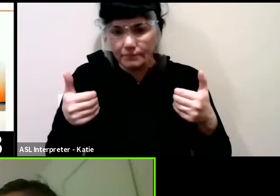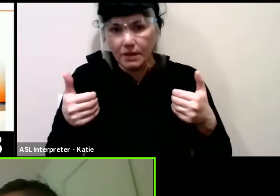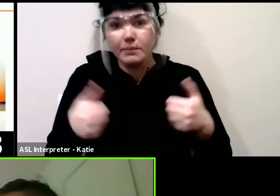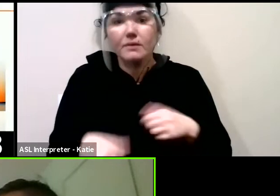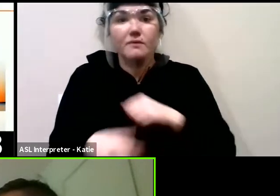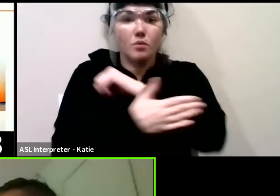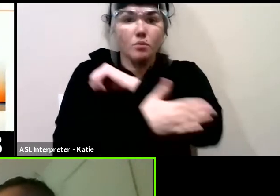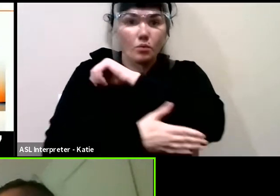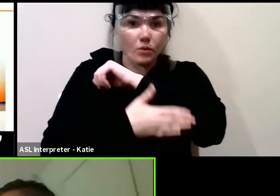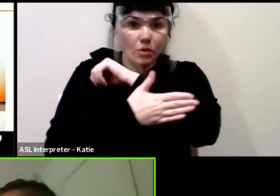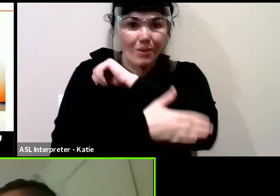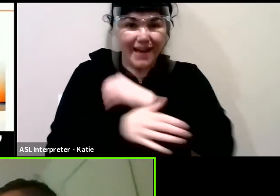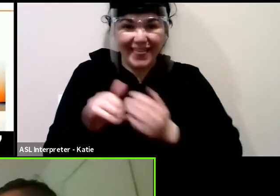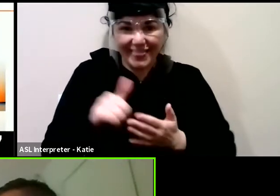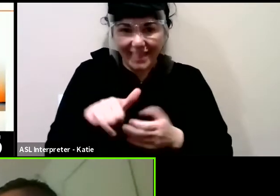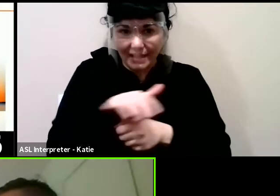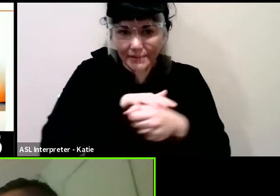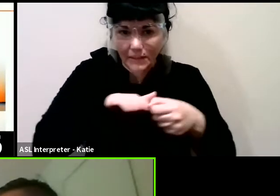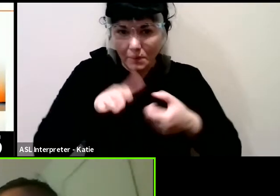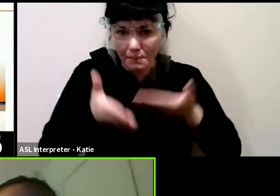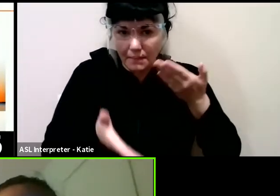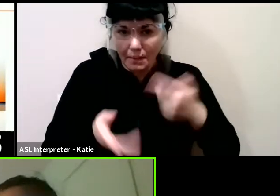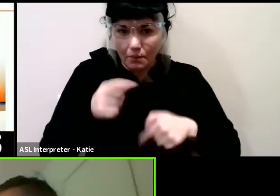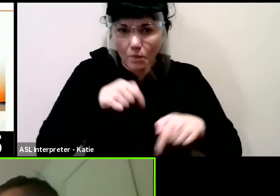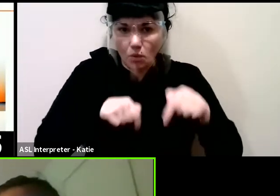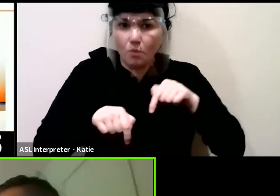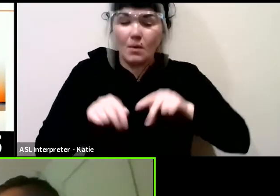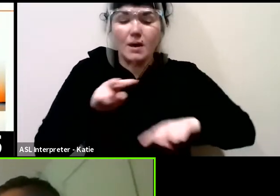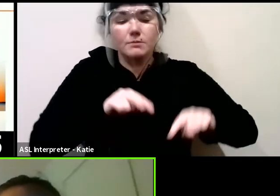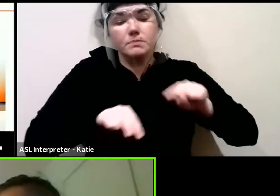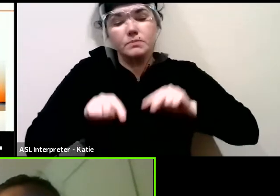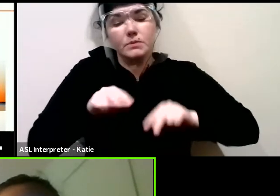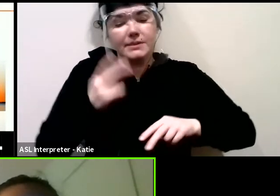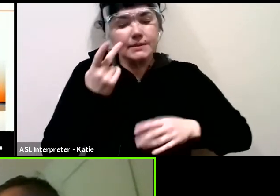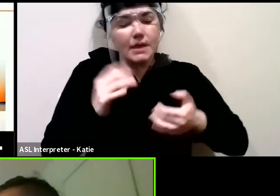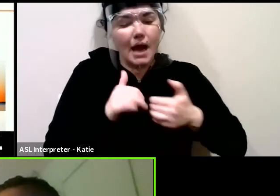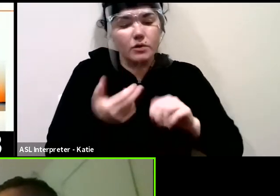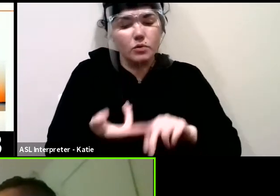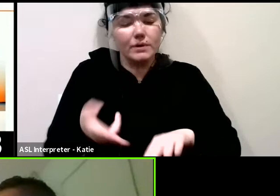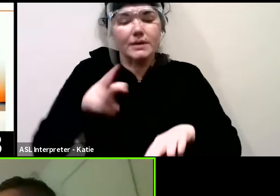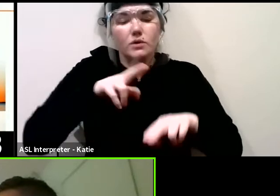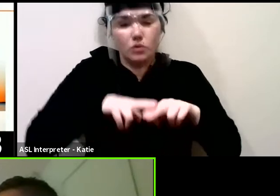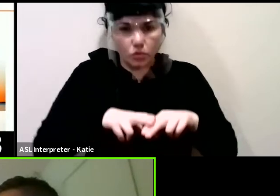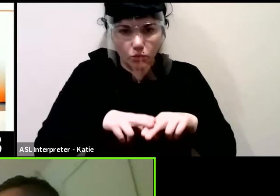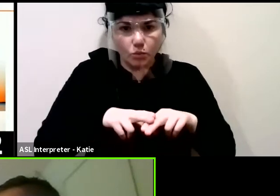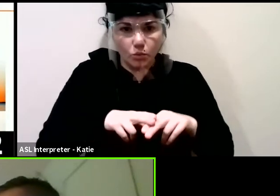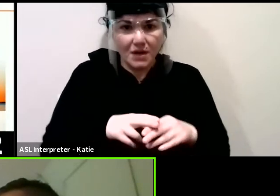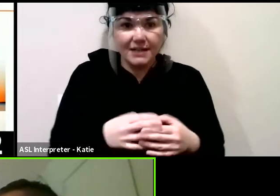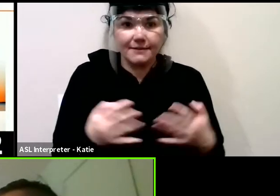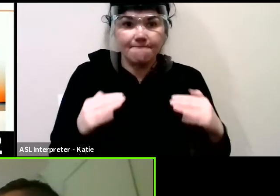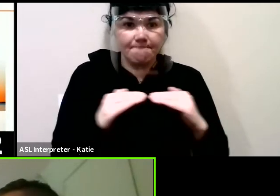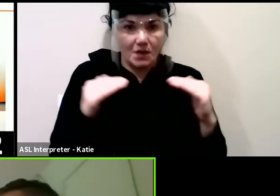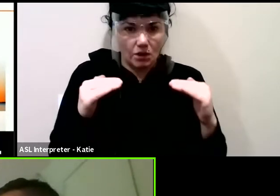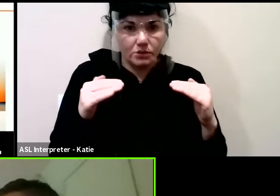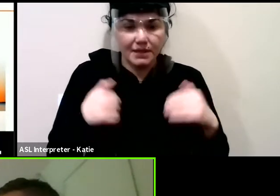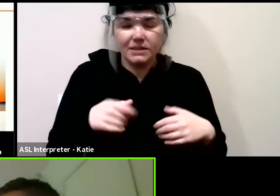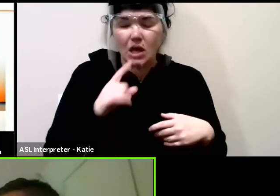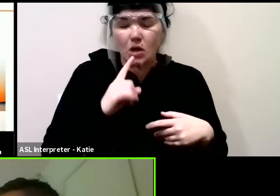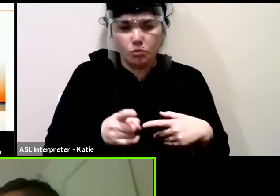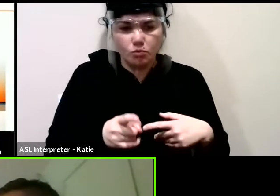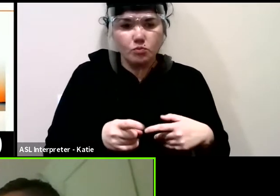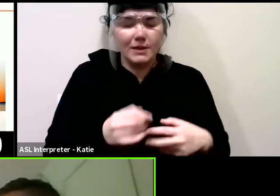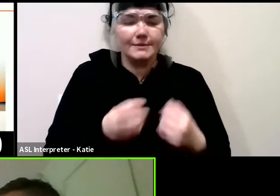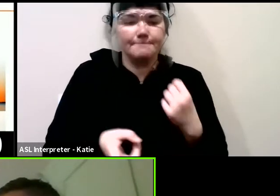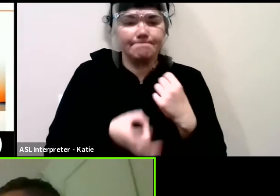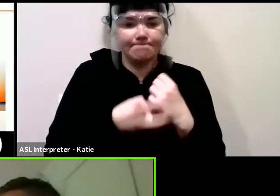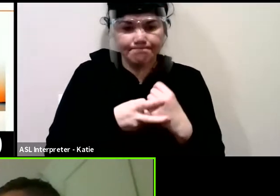actually think this is an area you might revisit to examine how you might increase fairness and steward the diverse communities of interest also in the house map